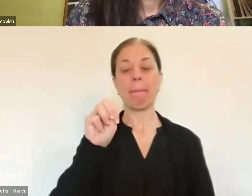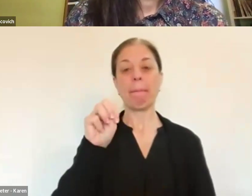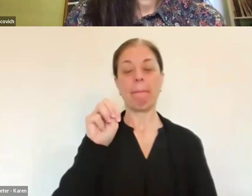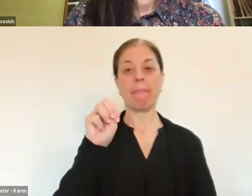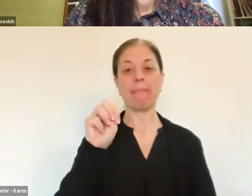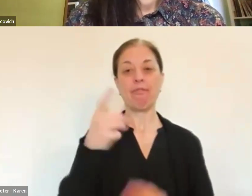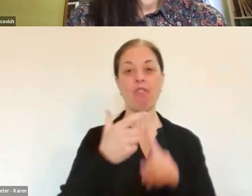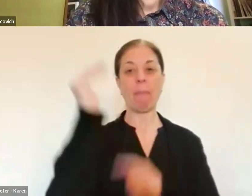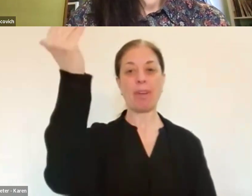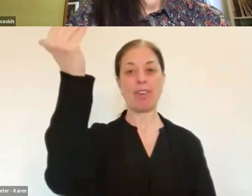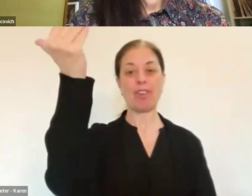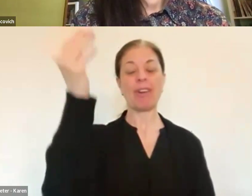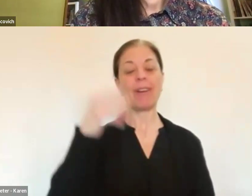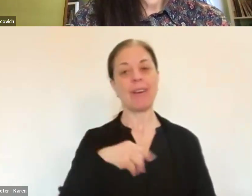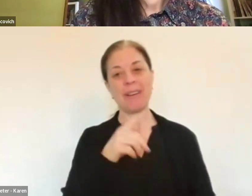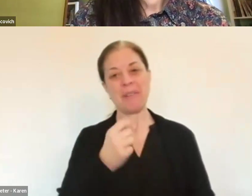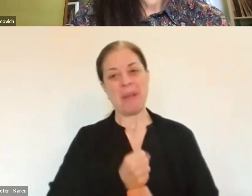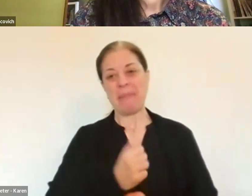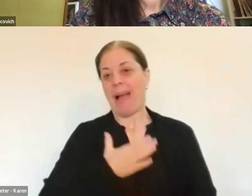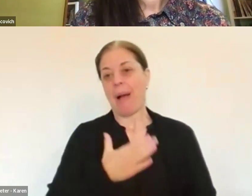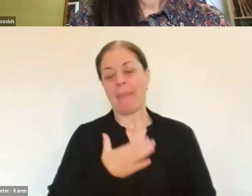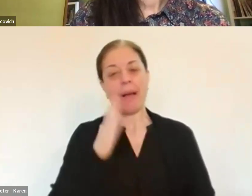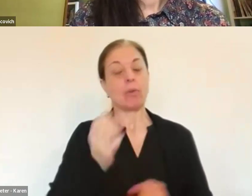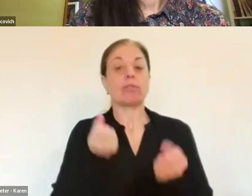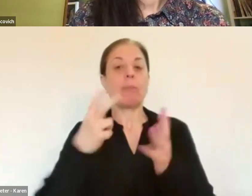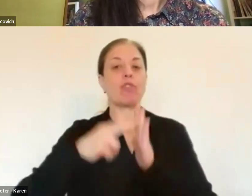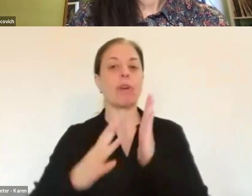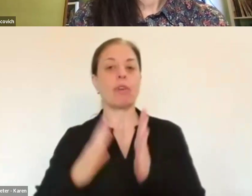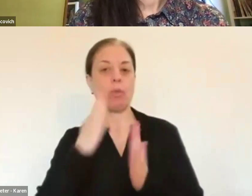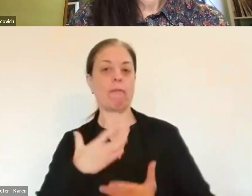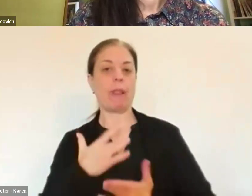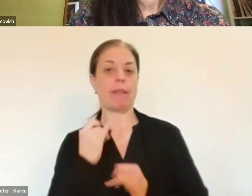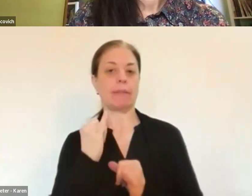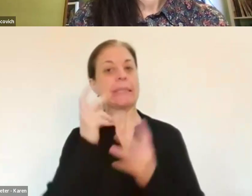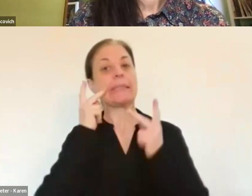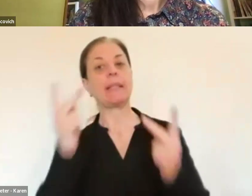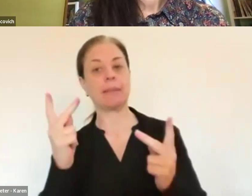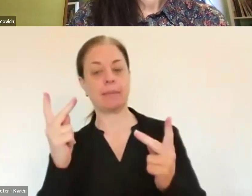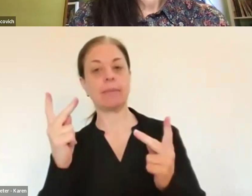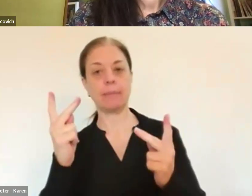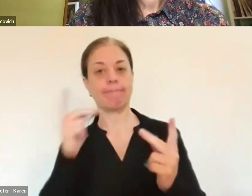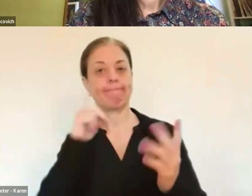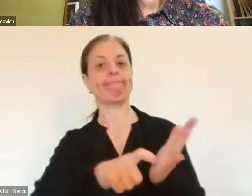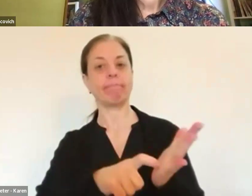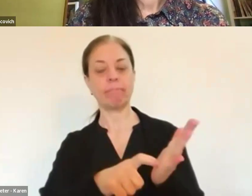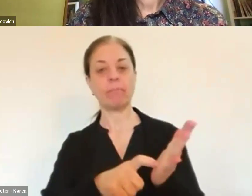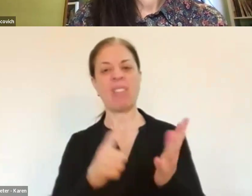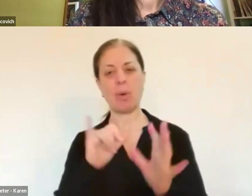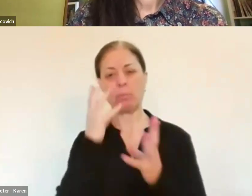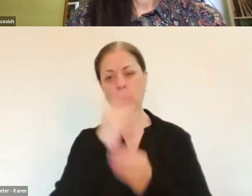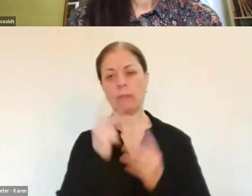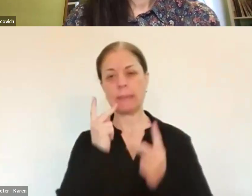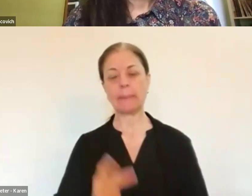it made me so happy. And I know that so many readers are going to feel so seen. So that was really, really beautiful to see.